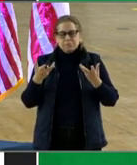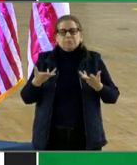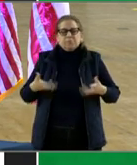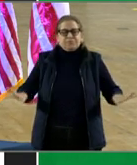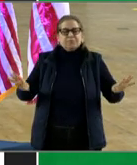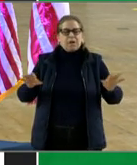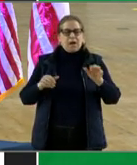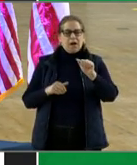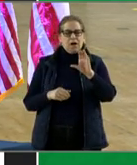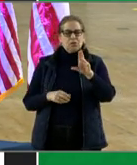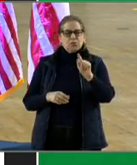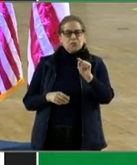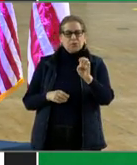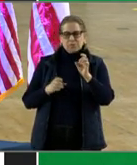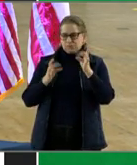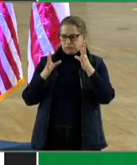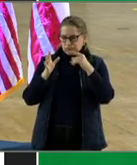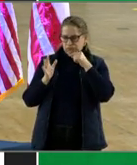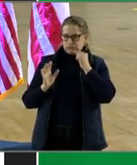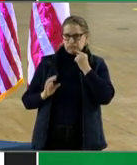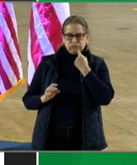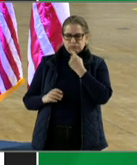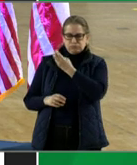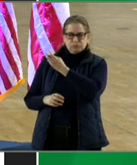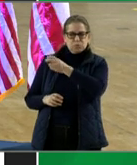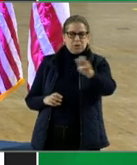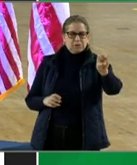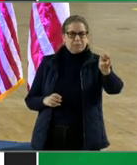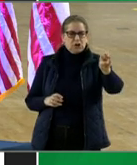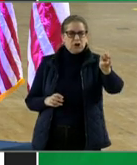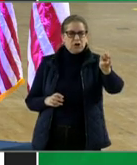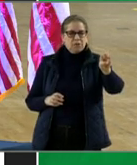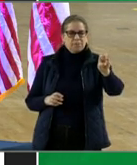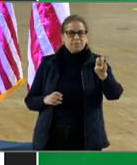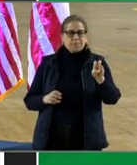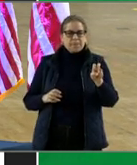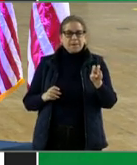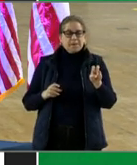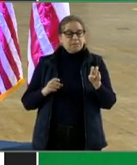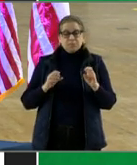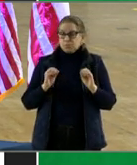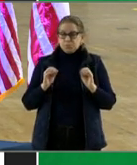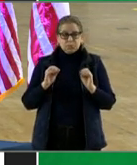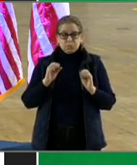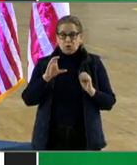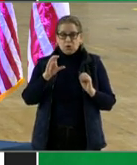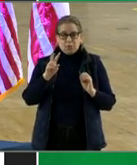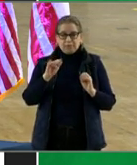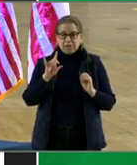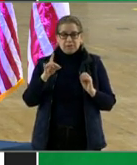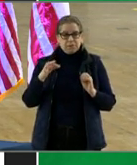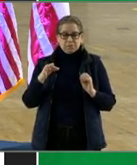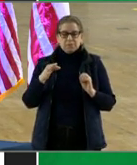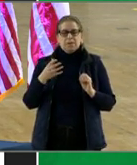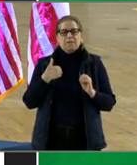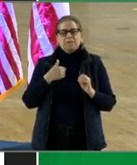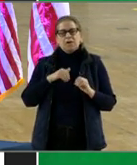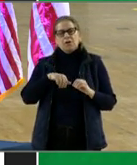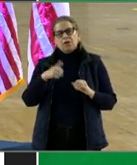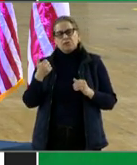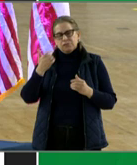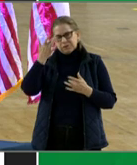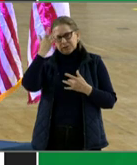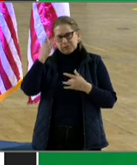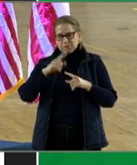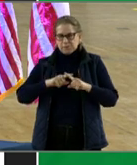infrastructure for individuals who may have non-COVID-19 related illnesses who could be cared for in alternate care environments. So